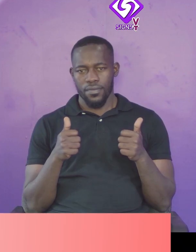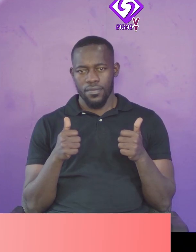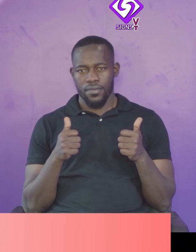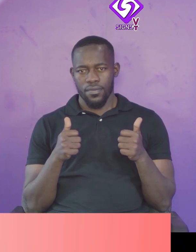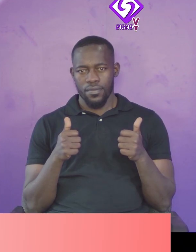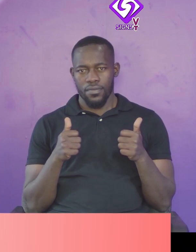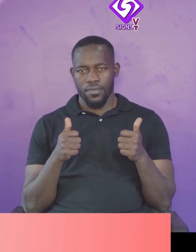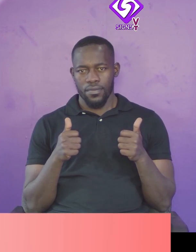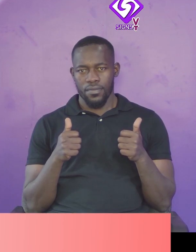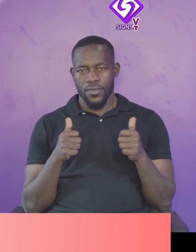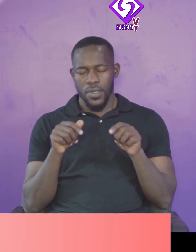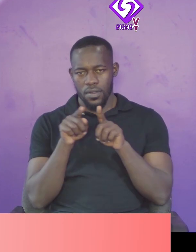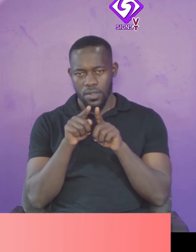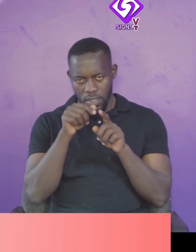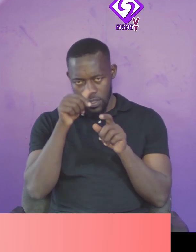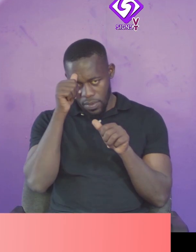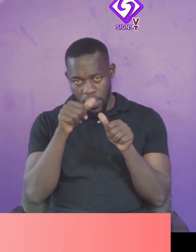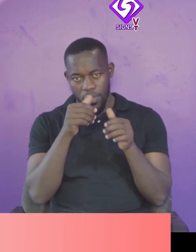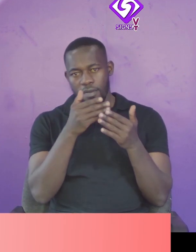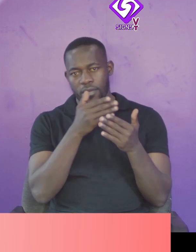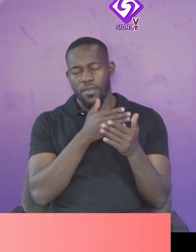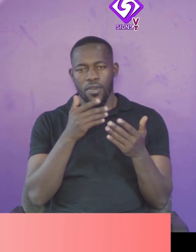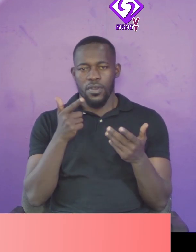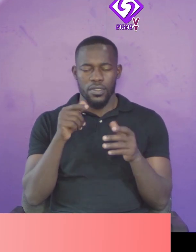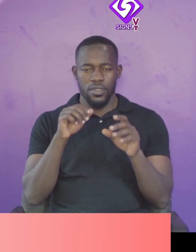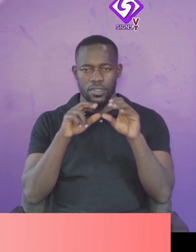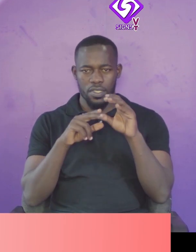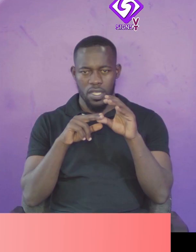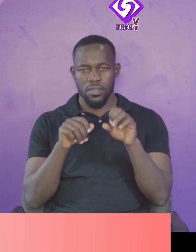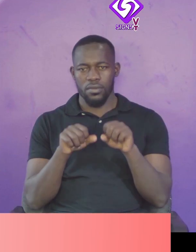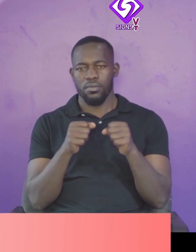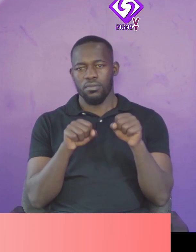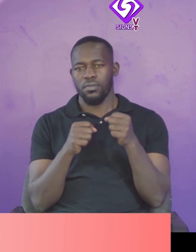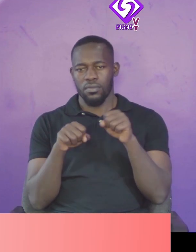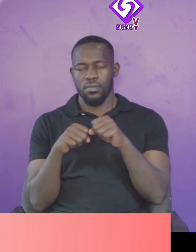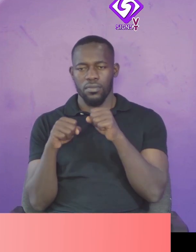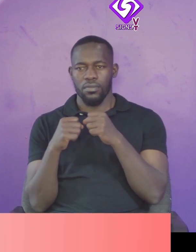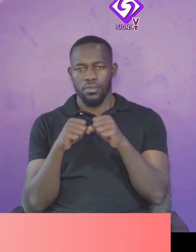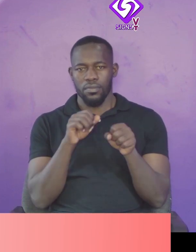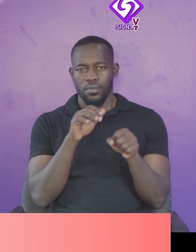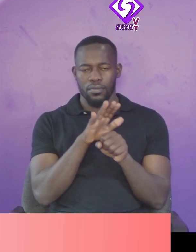was the chairs were vandalized and broken or